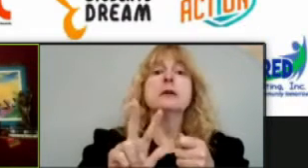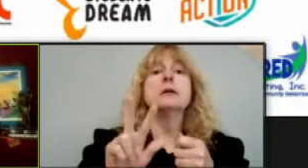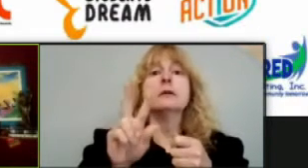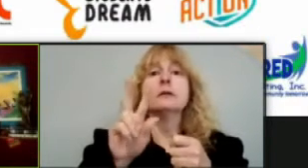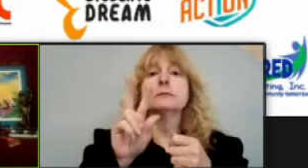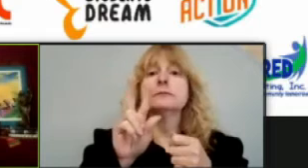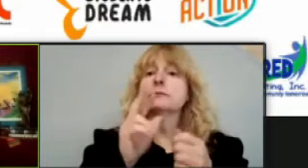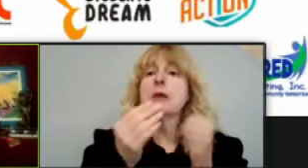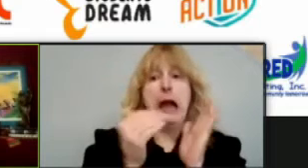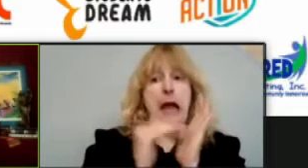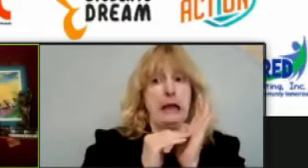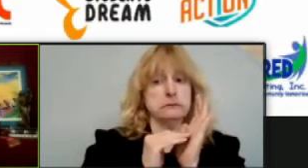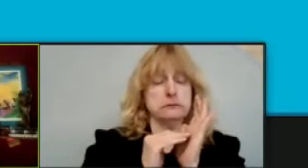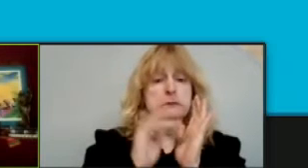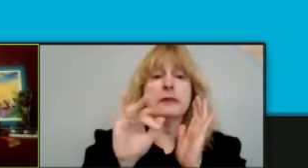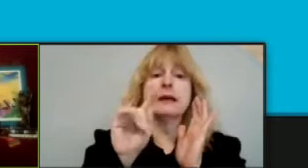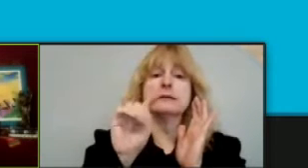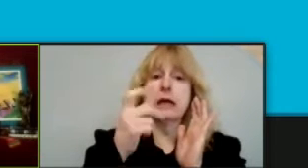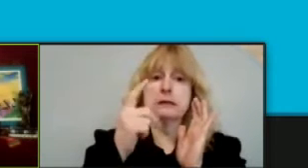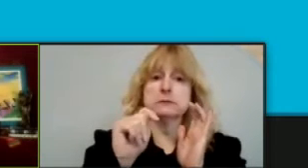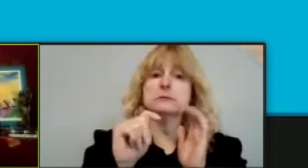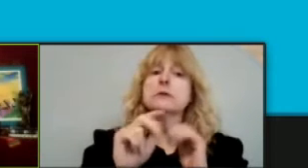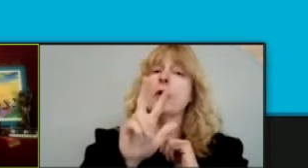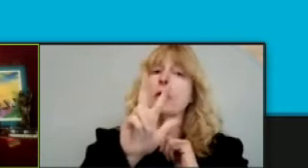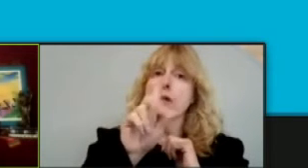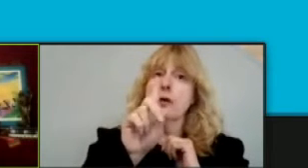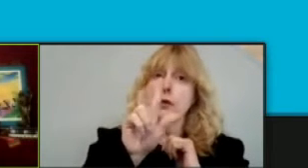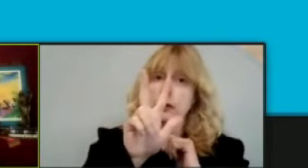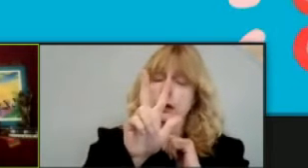313-288-2082. Again, that text is